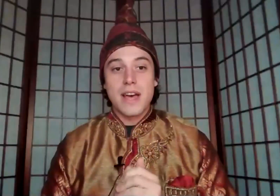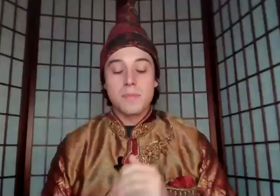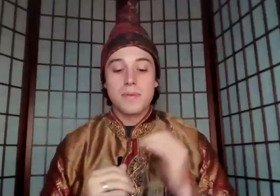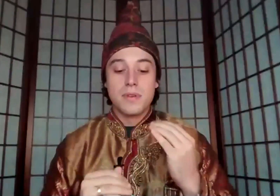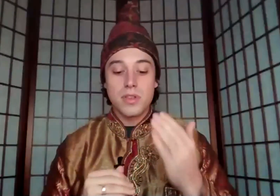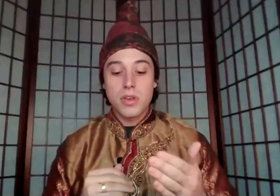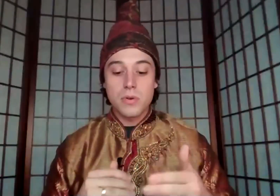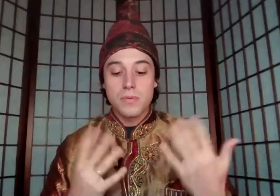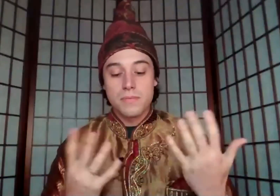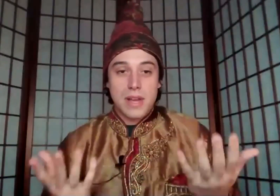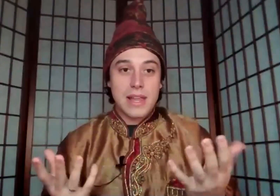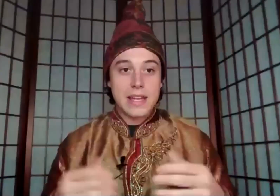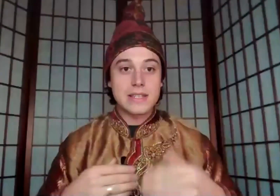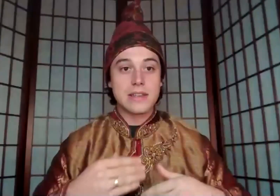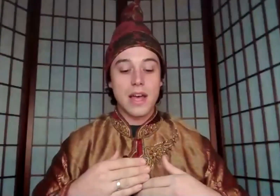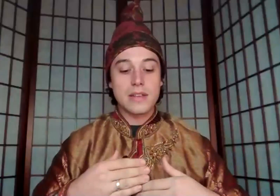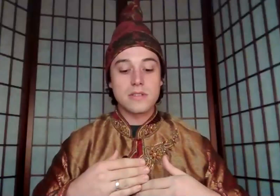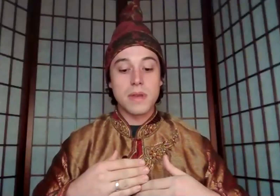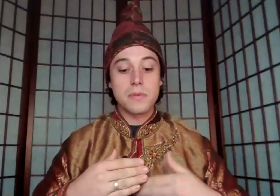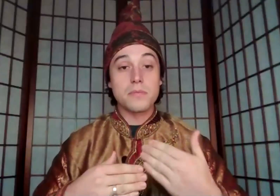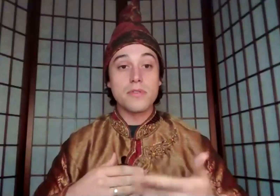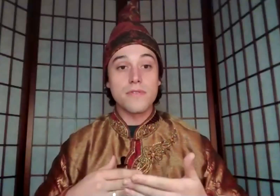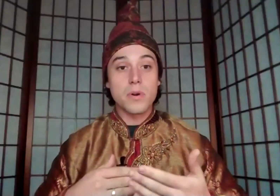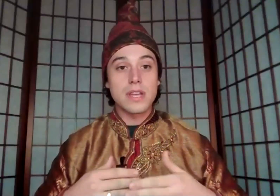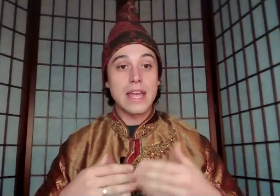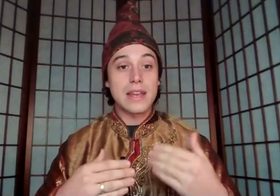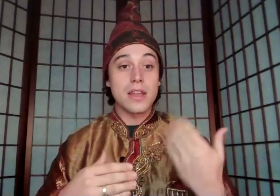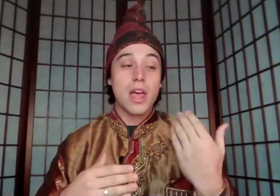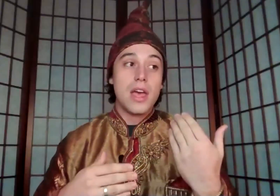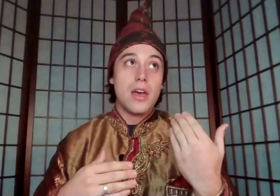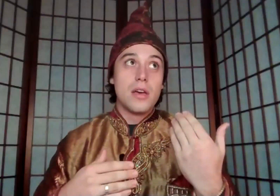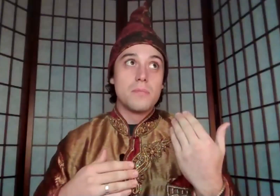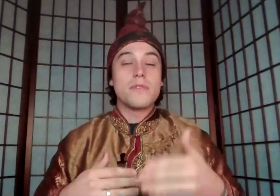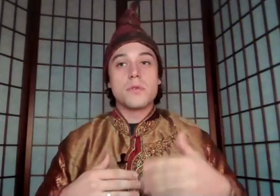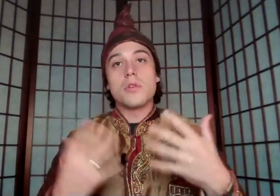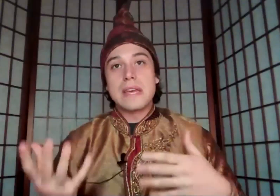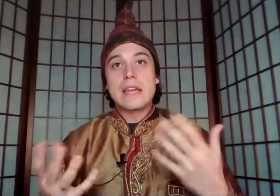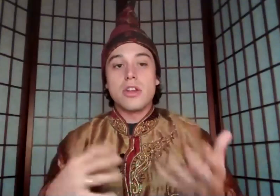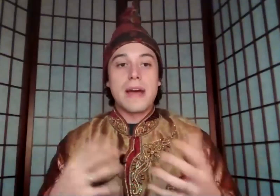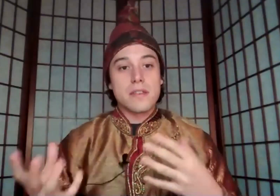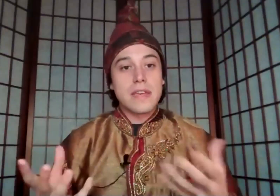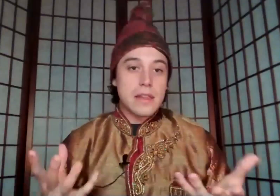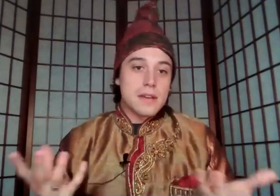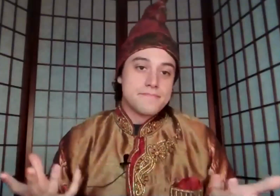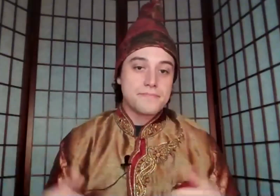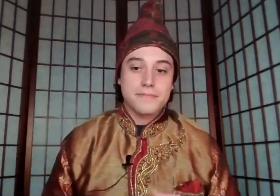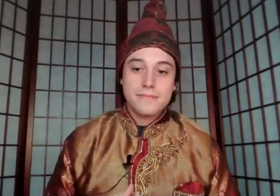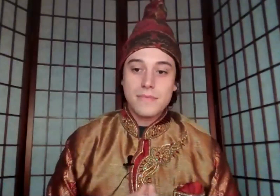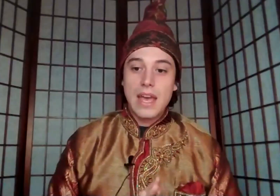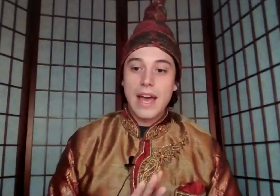one to help you, my client, to be able to move forward or begin your path of